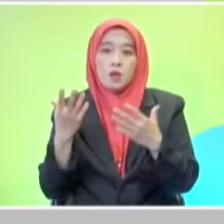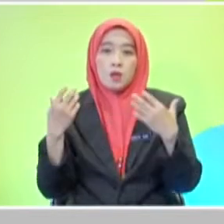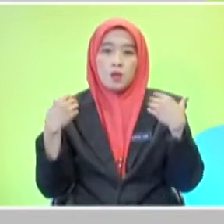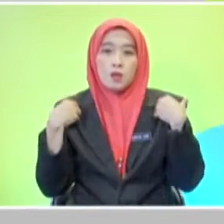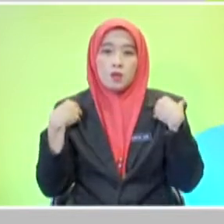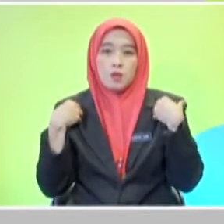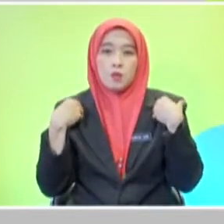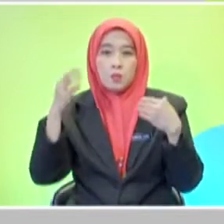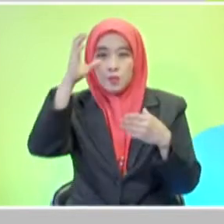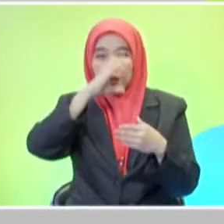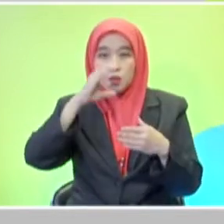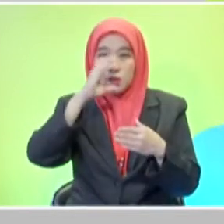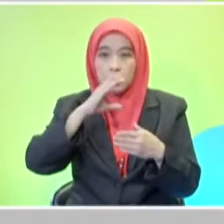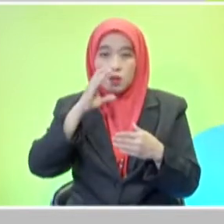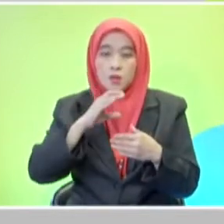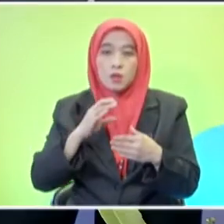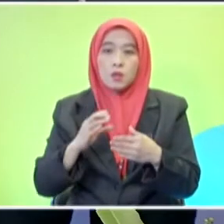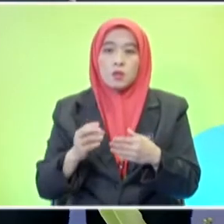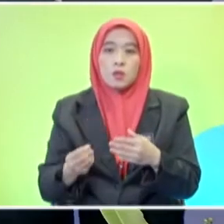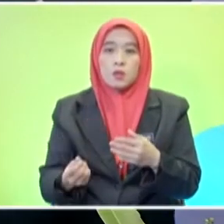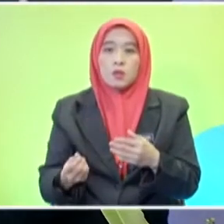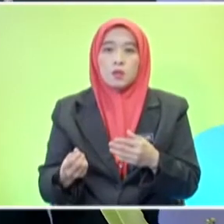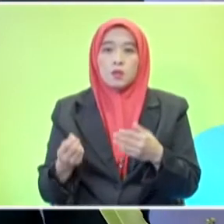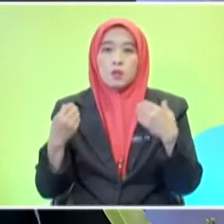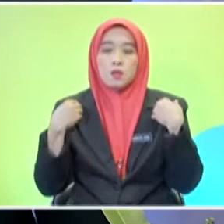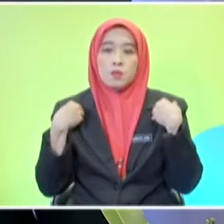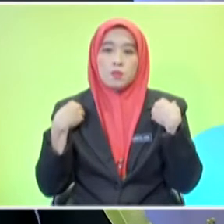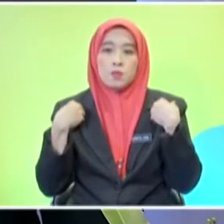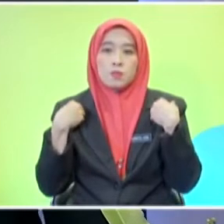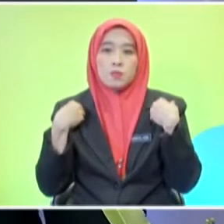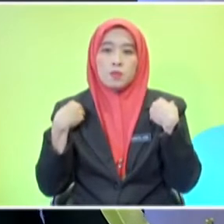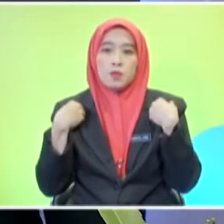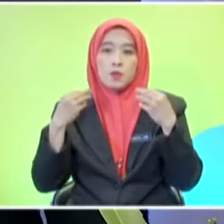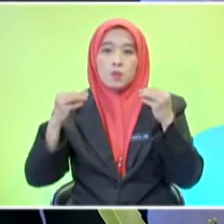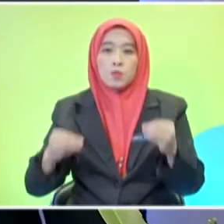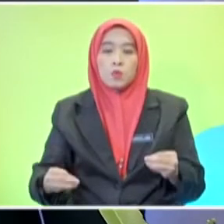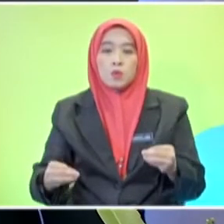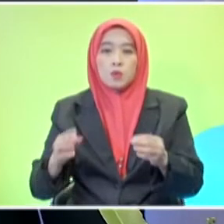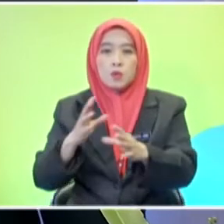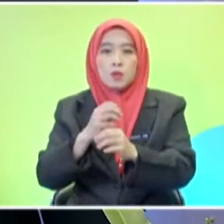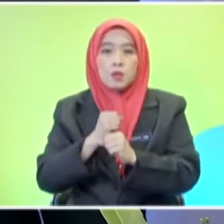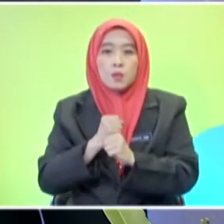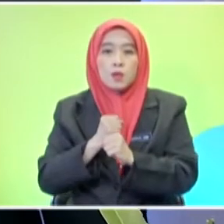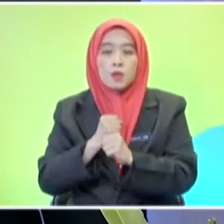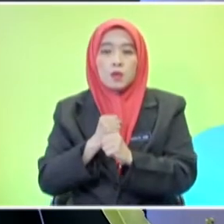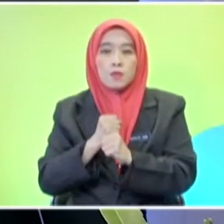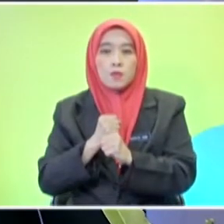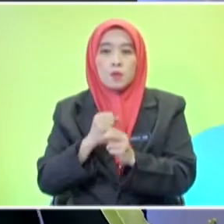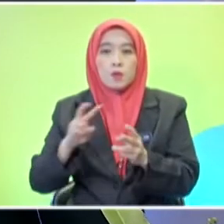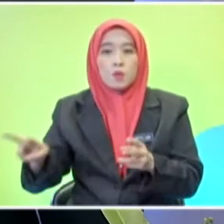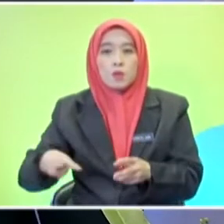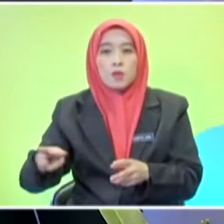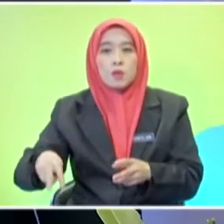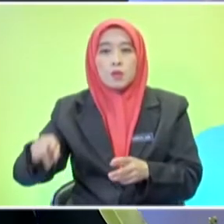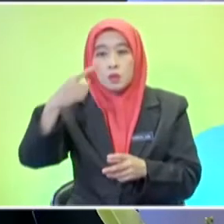for it. But with the help of fertilizers, when humans provide fertilizers to these plants, the plants